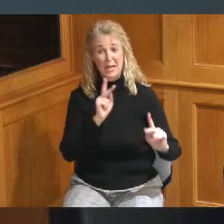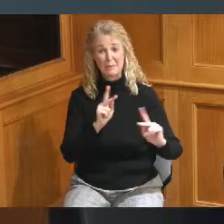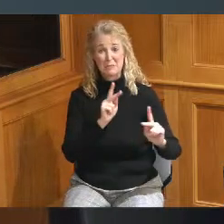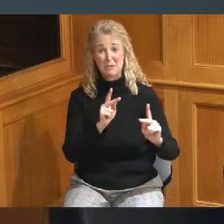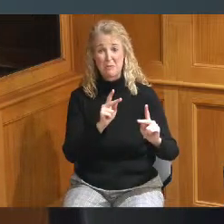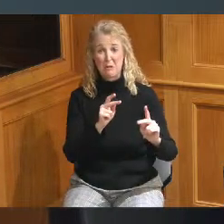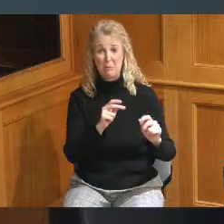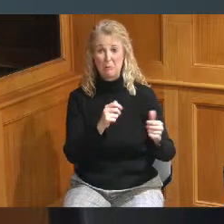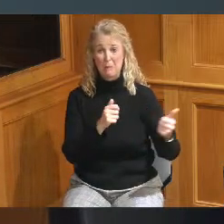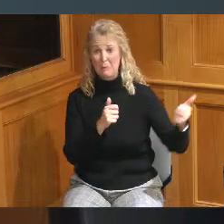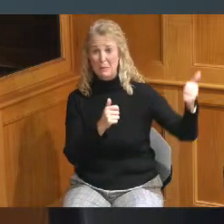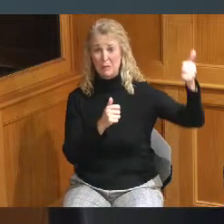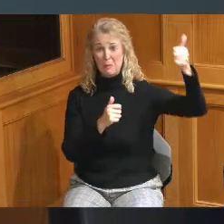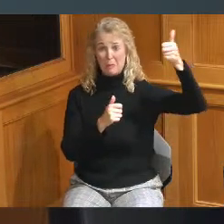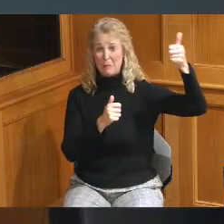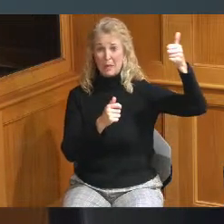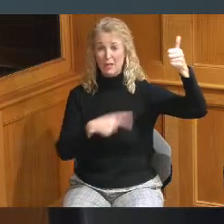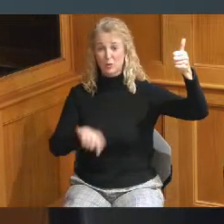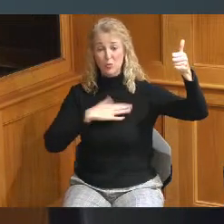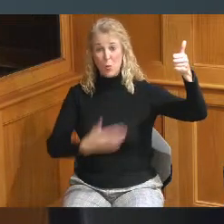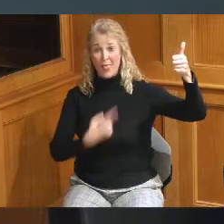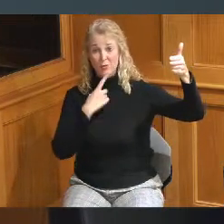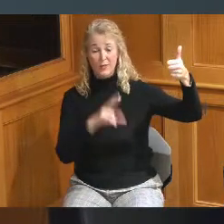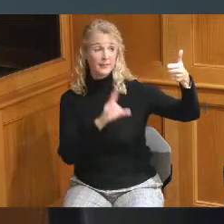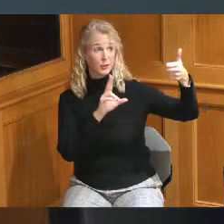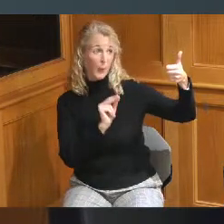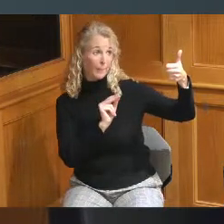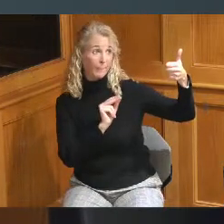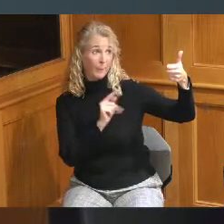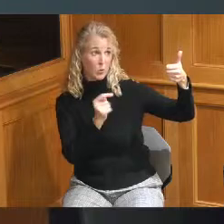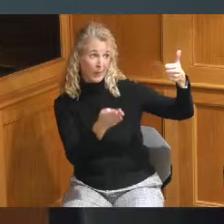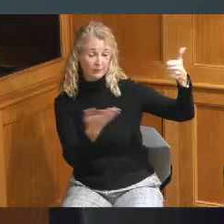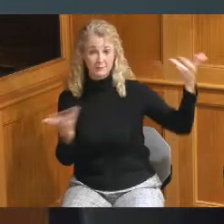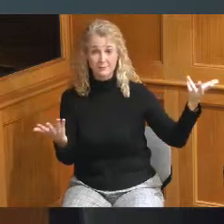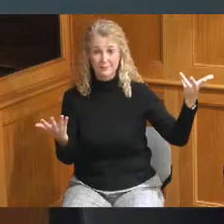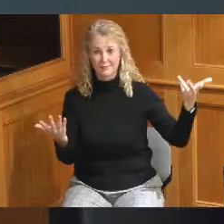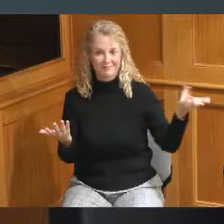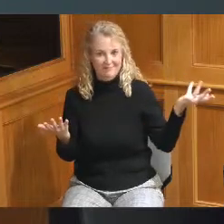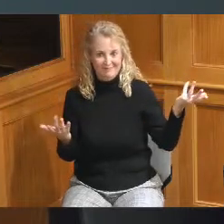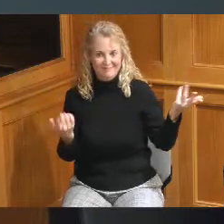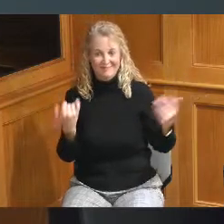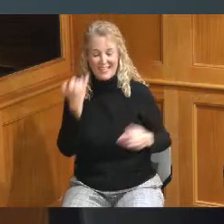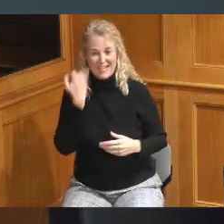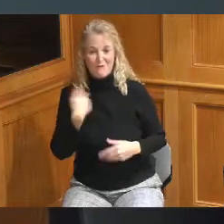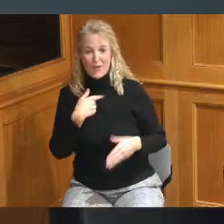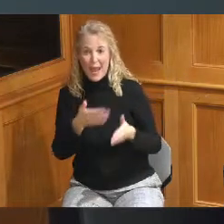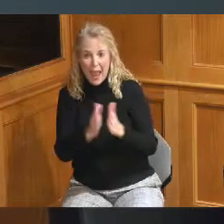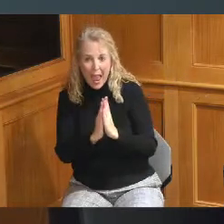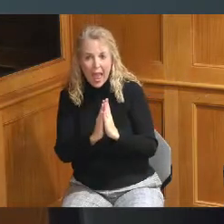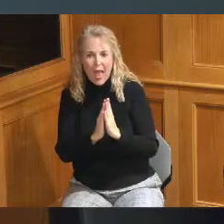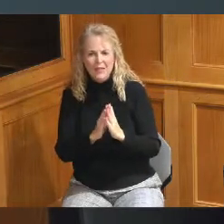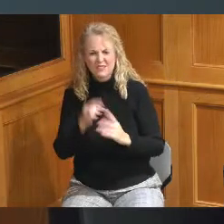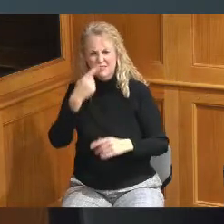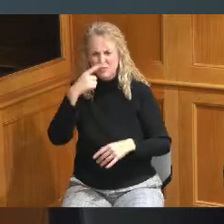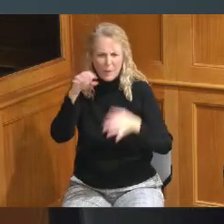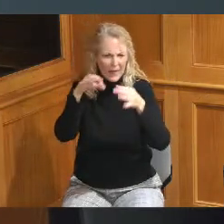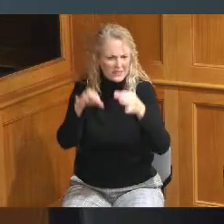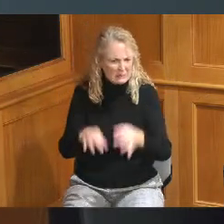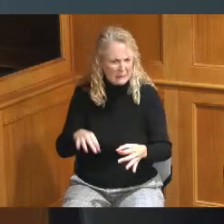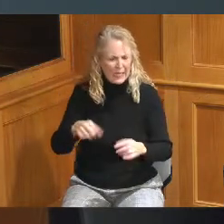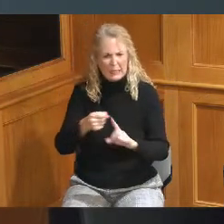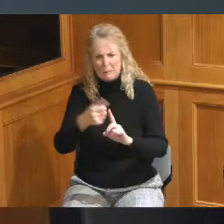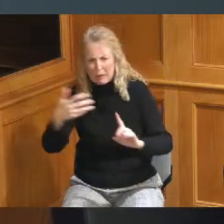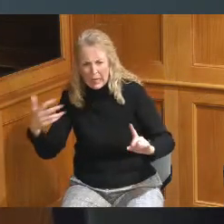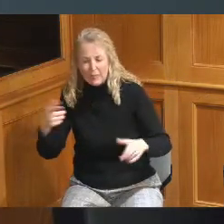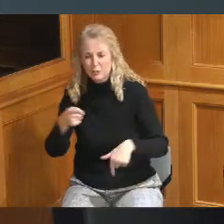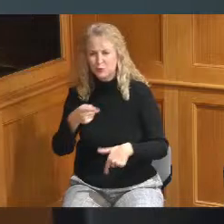maybe not heard no before, and then be able to also, when we ask, how does this all play out? It